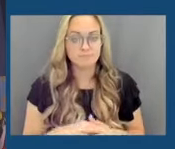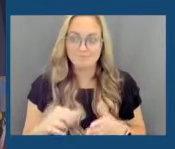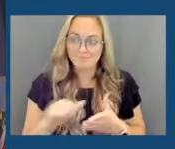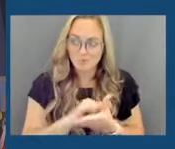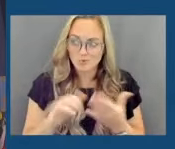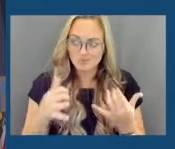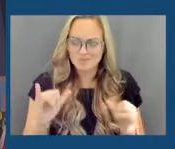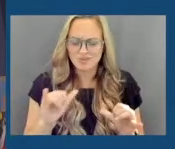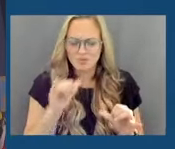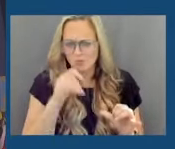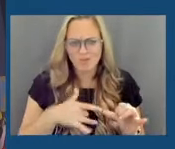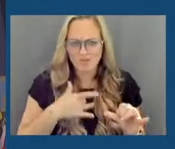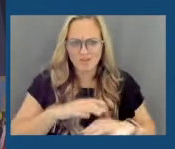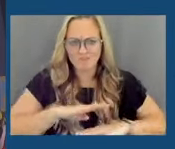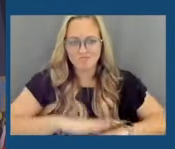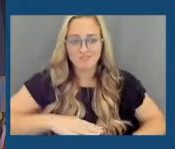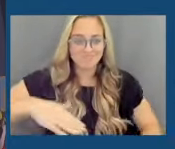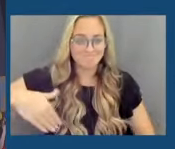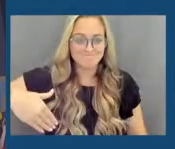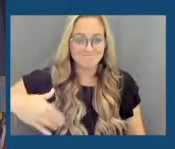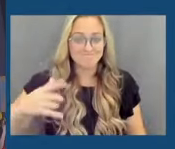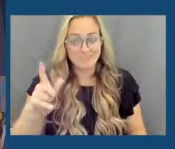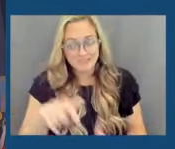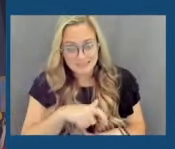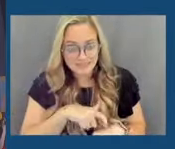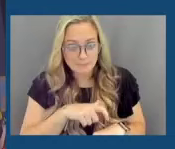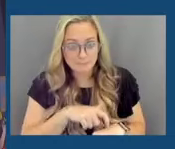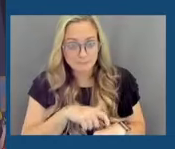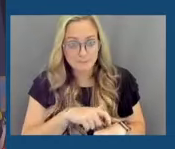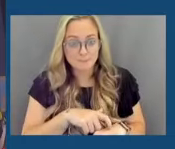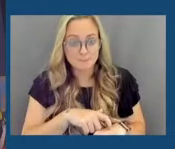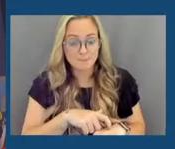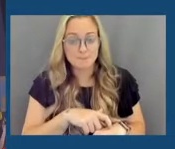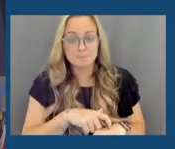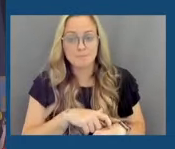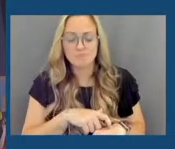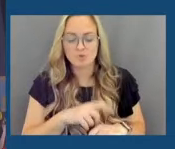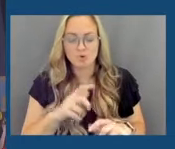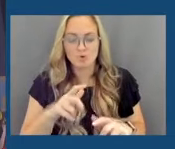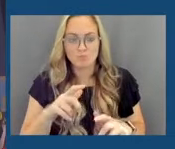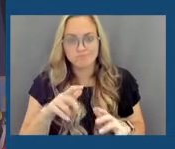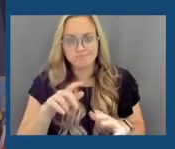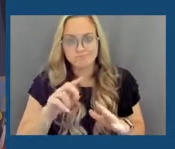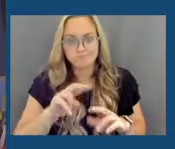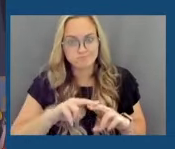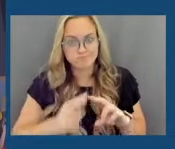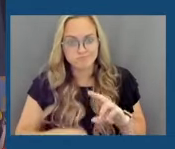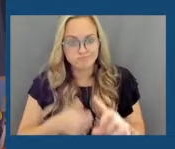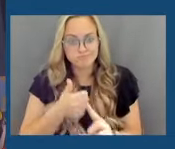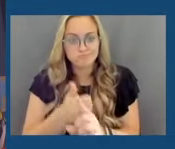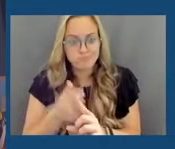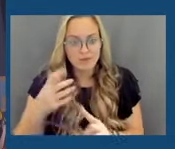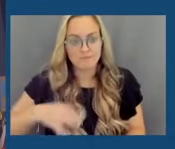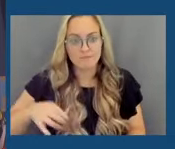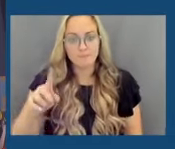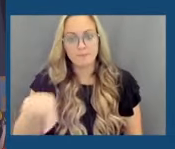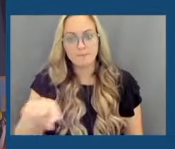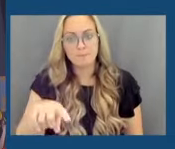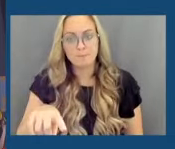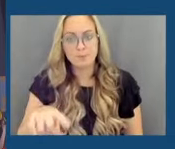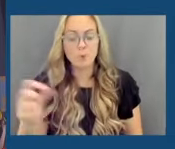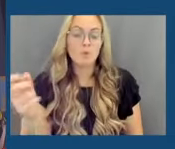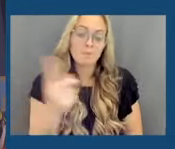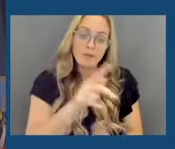don't feel that relief yet. It takes time. It takes time to trickle down and benefit them. And I know this because I went back to